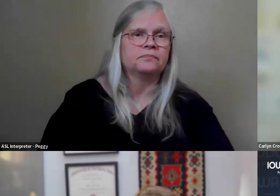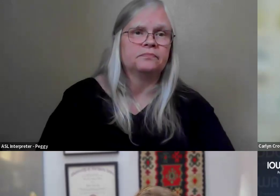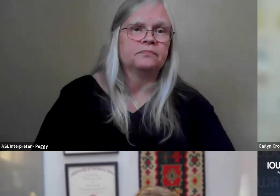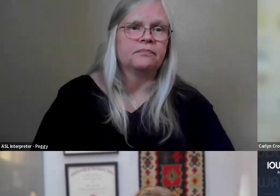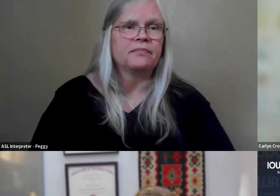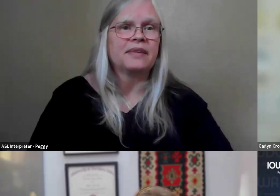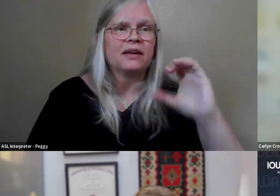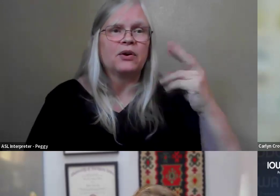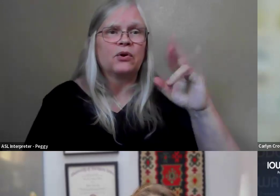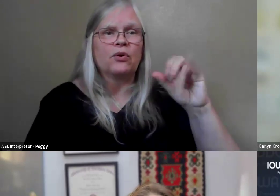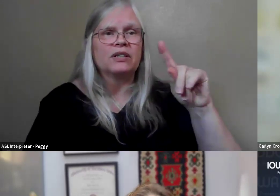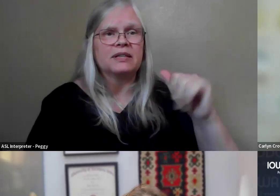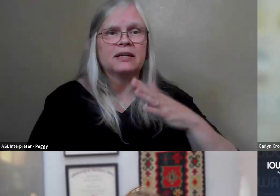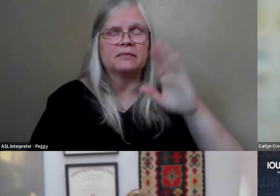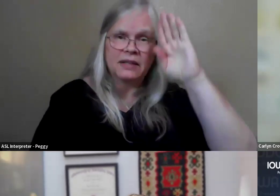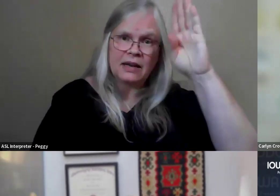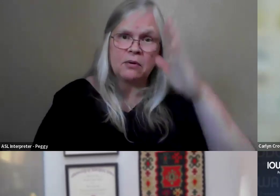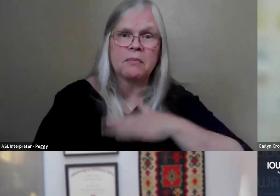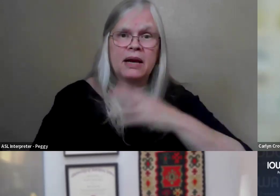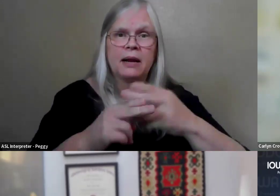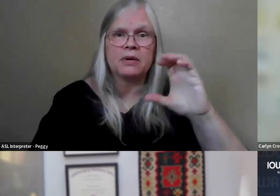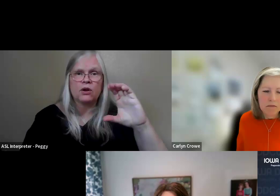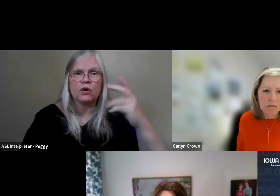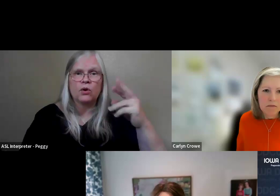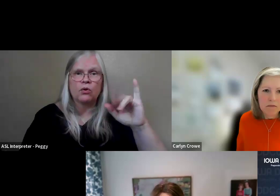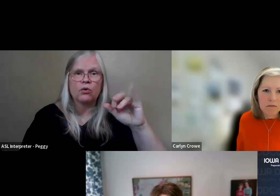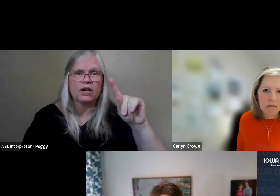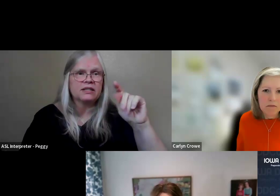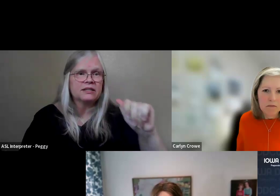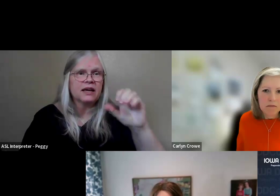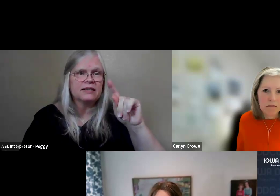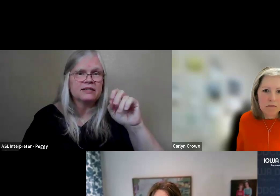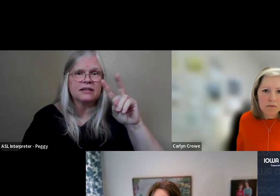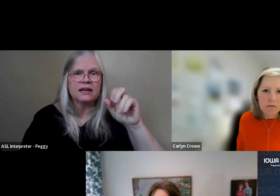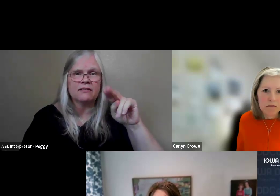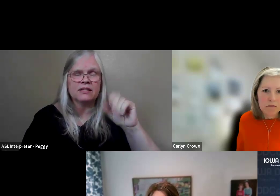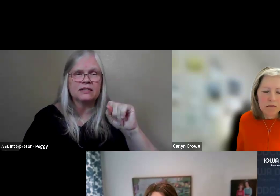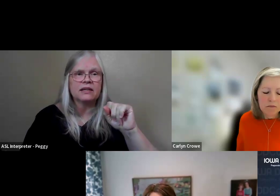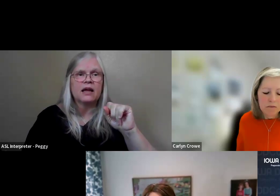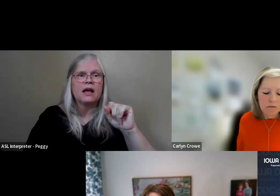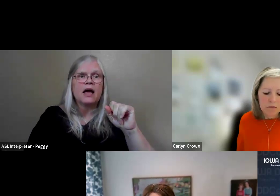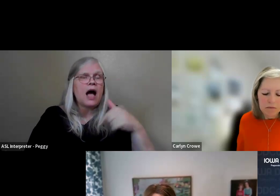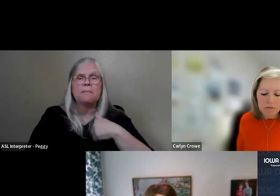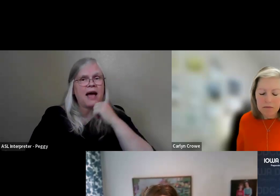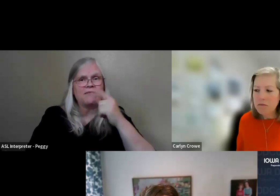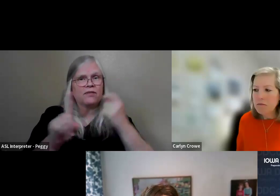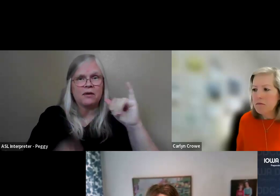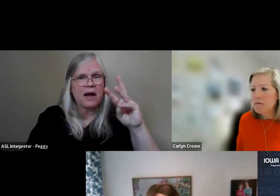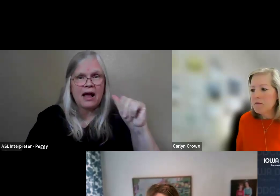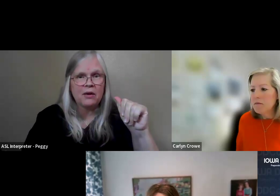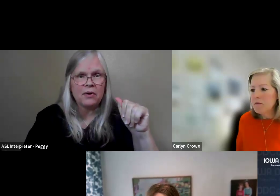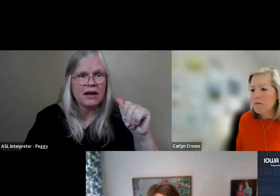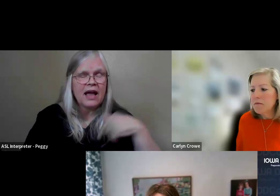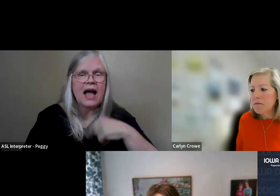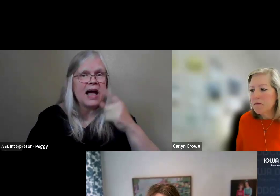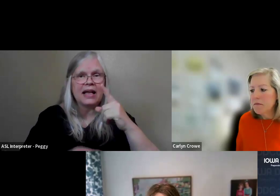Hey, folks, my name is Krista Stevens. I'm with Autism Speaks, and I'm not in Iowa, and I can't claim that